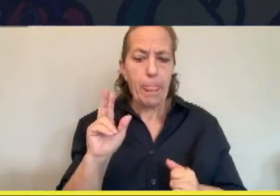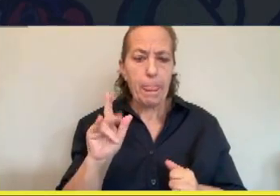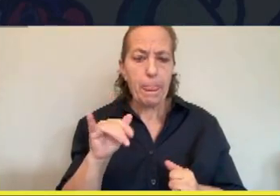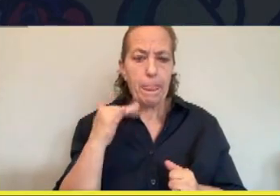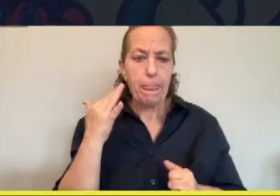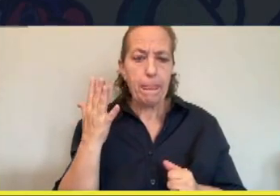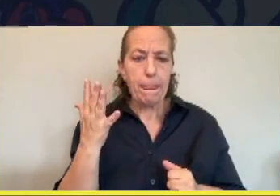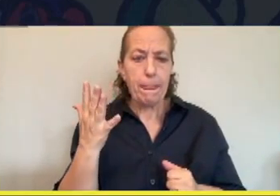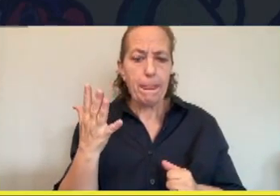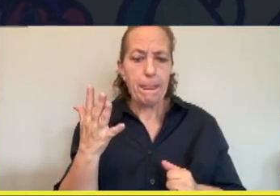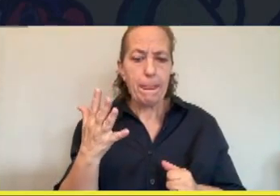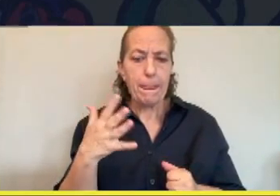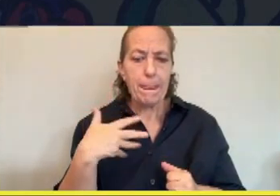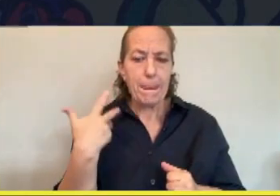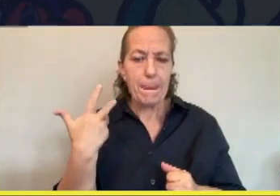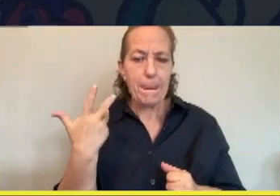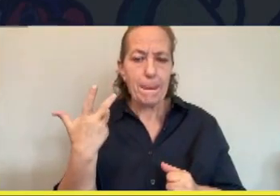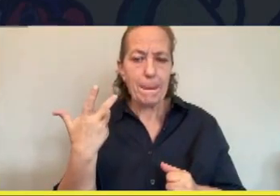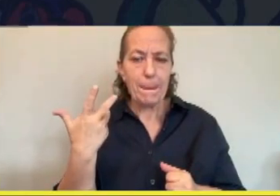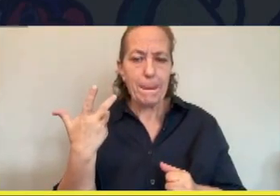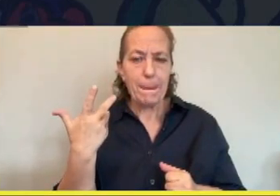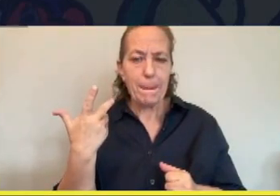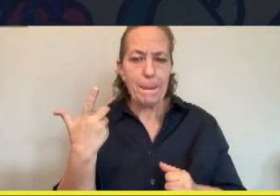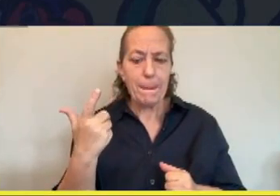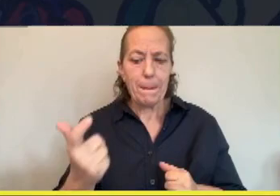let's see, Tara.